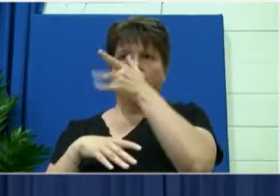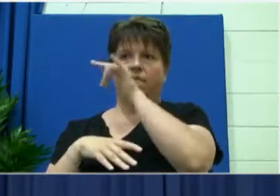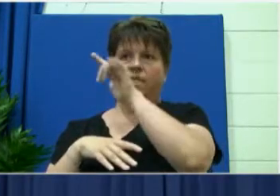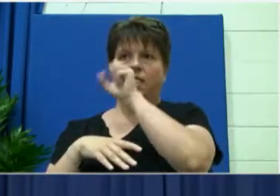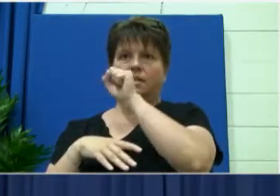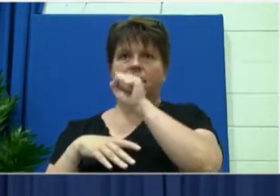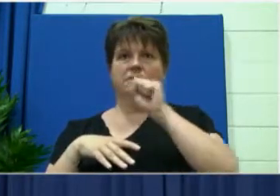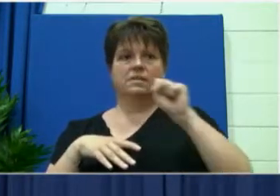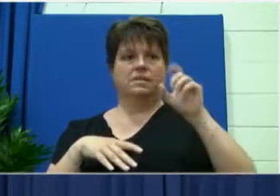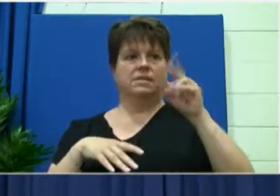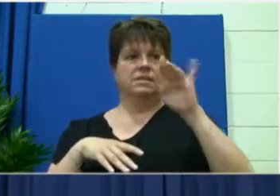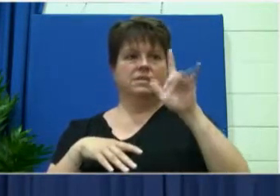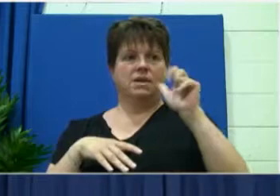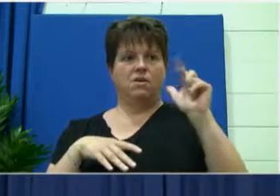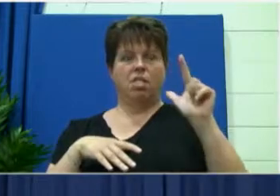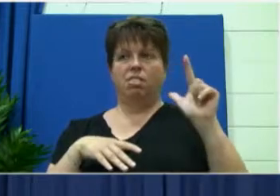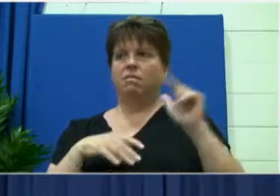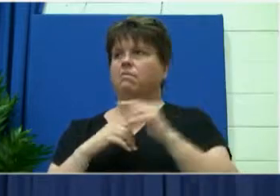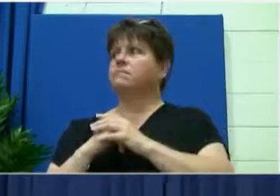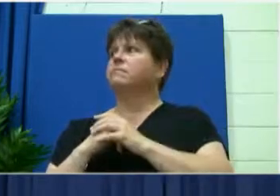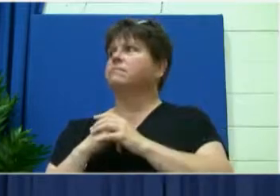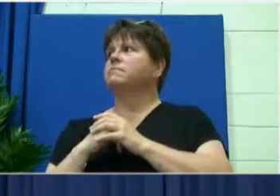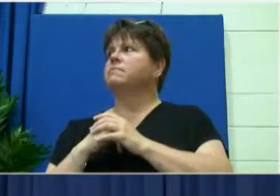Daryl Winkleman.